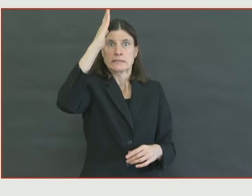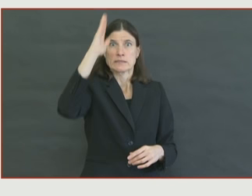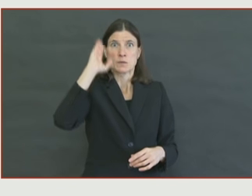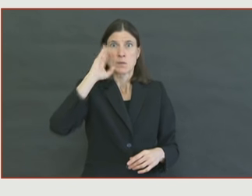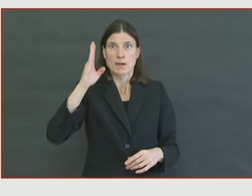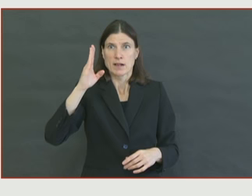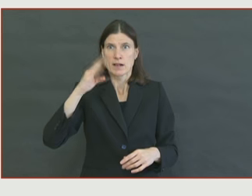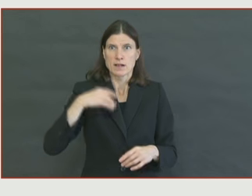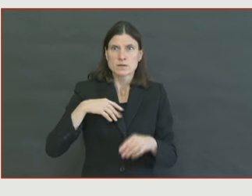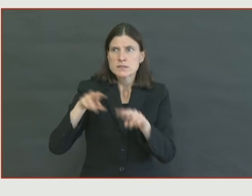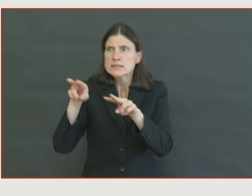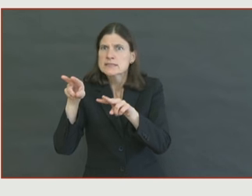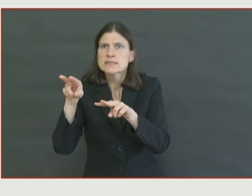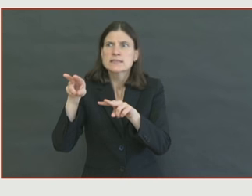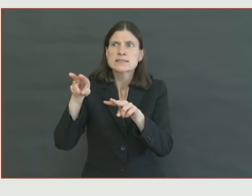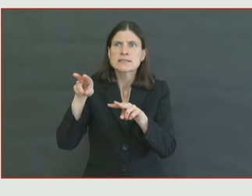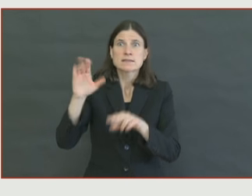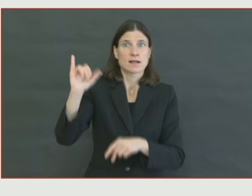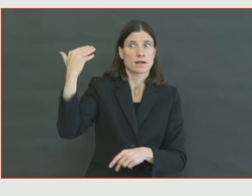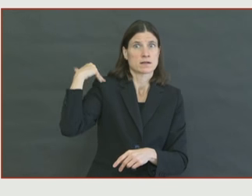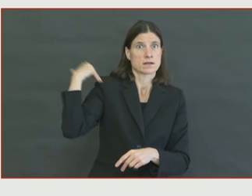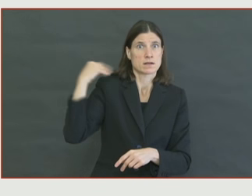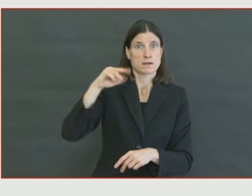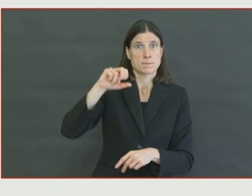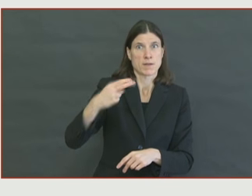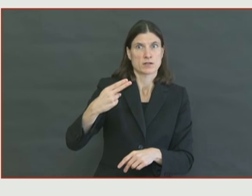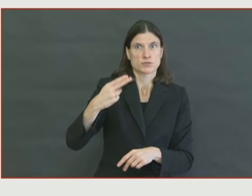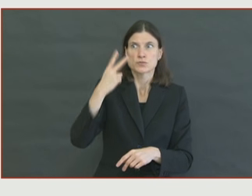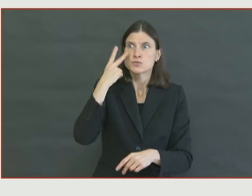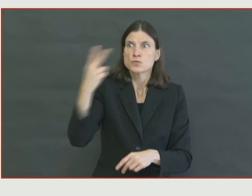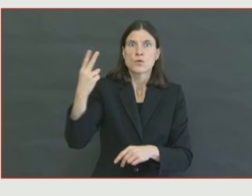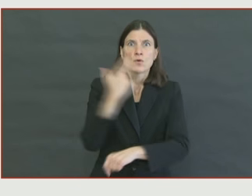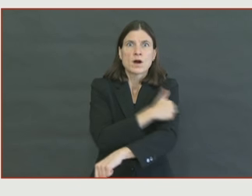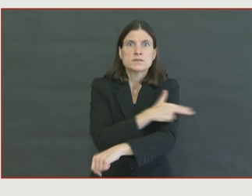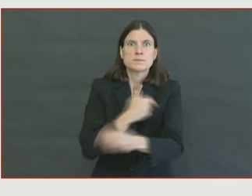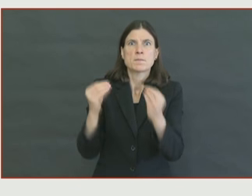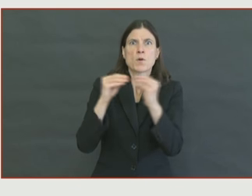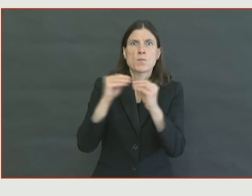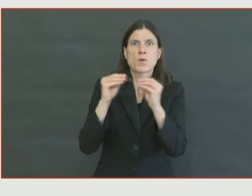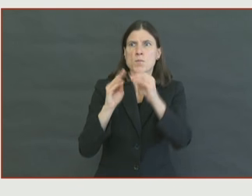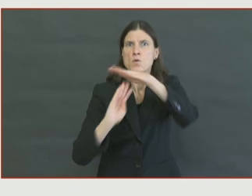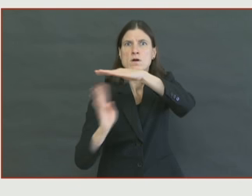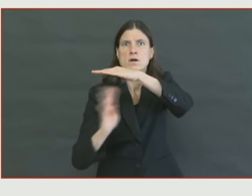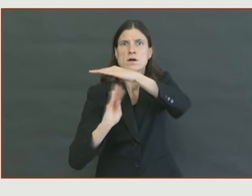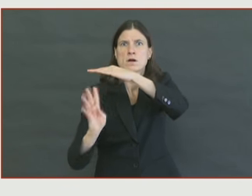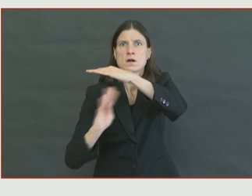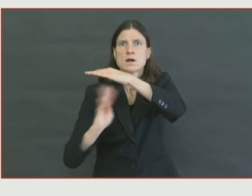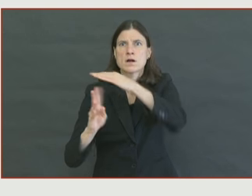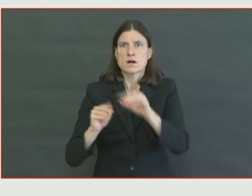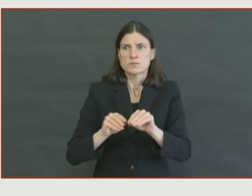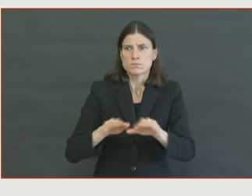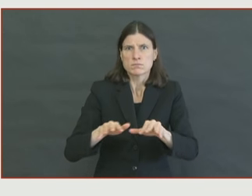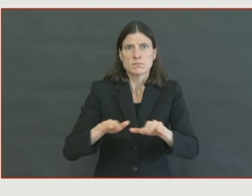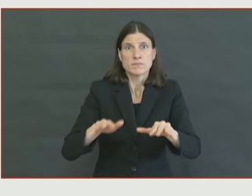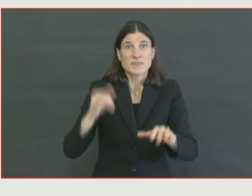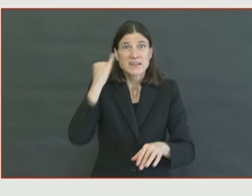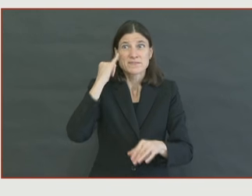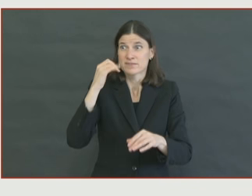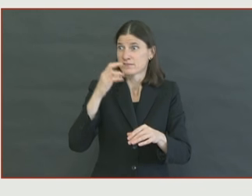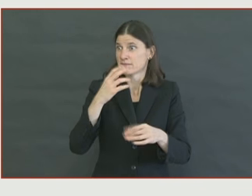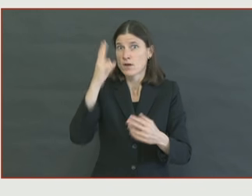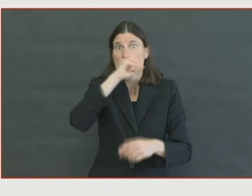extrapolated and said that our hospitalizations were going to continue to double every few days, that would